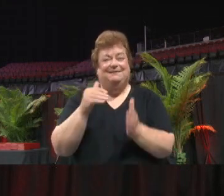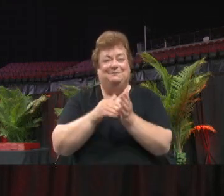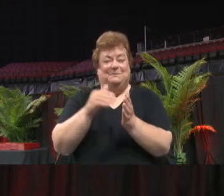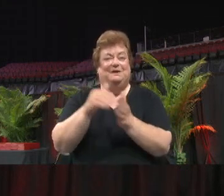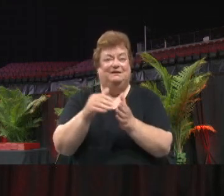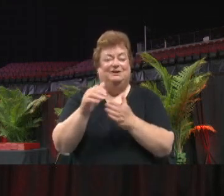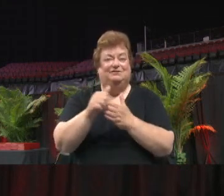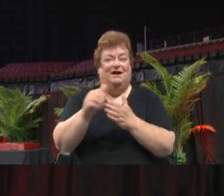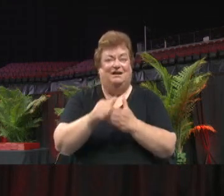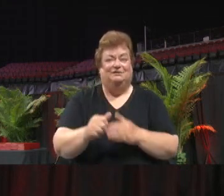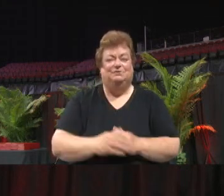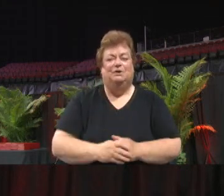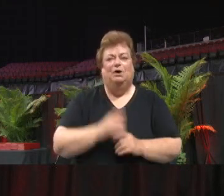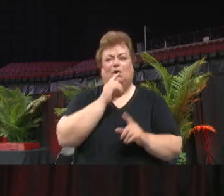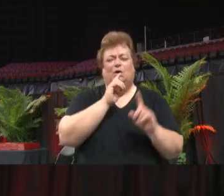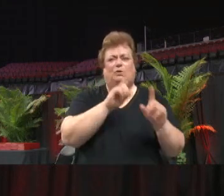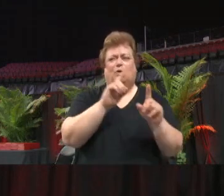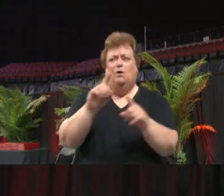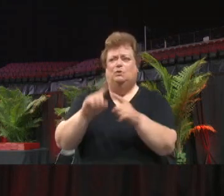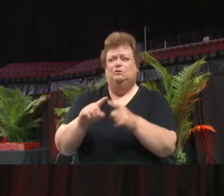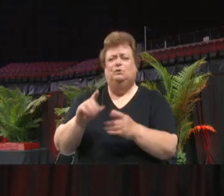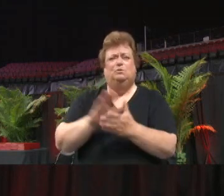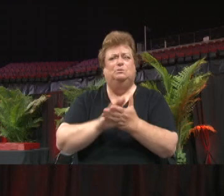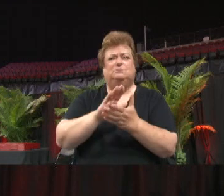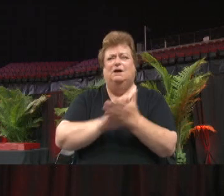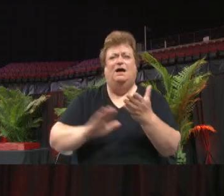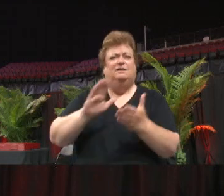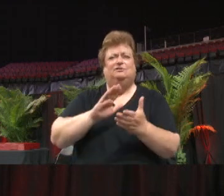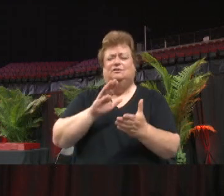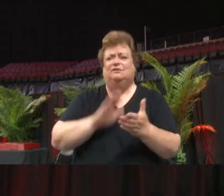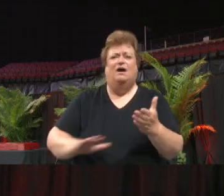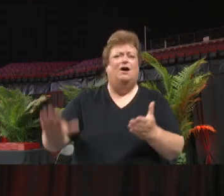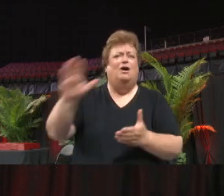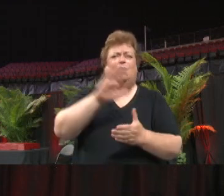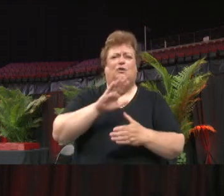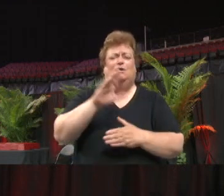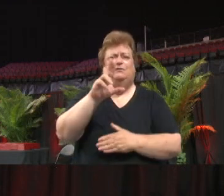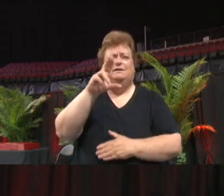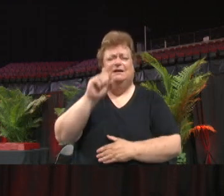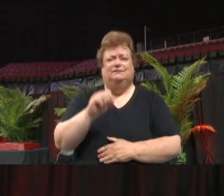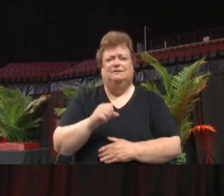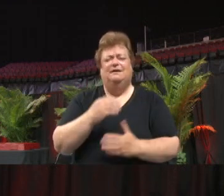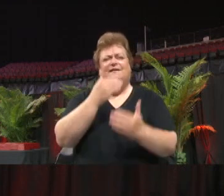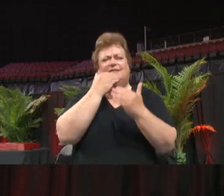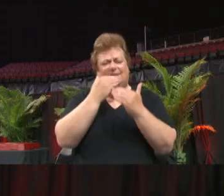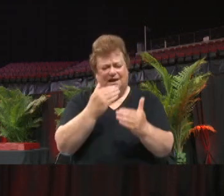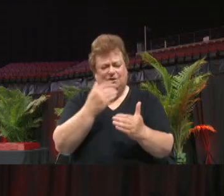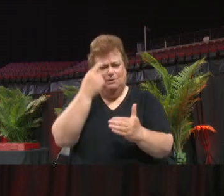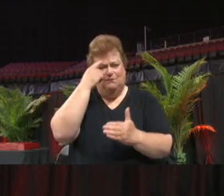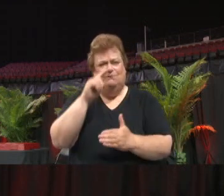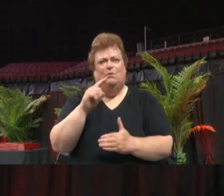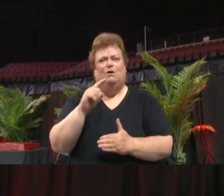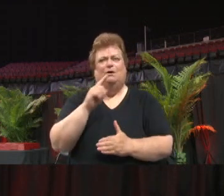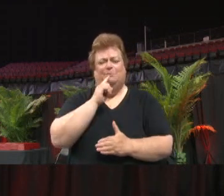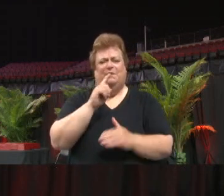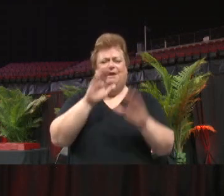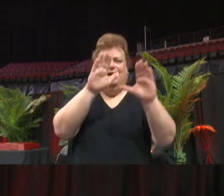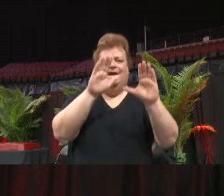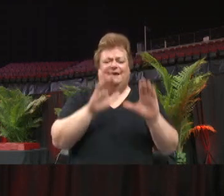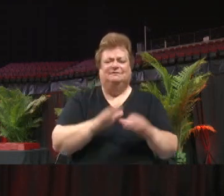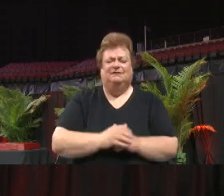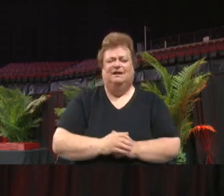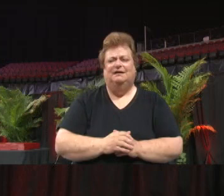And we'll be attending prestigious schools all over the country. Thank you for being excellent. I want to take a few more moments